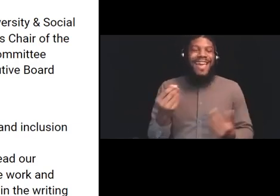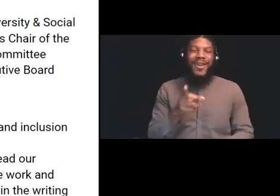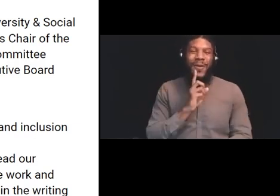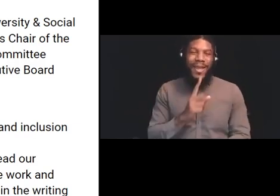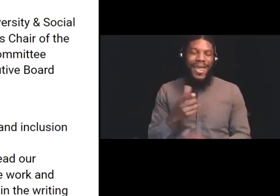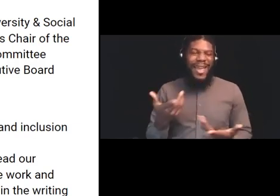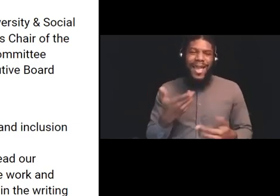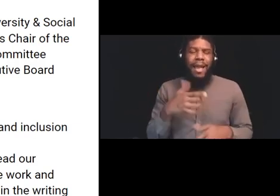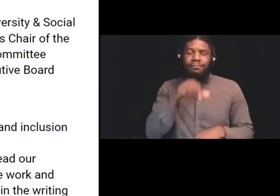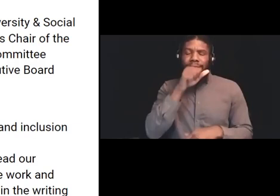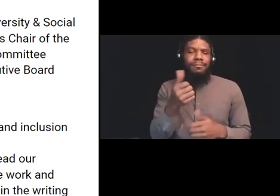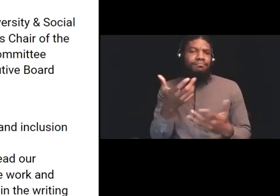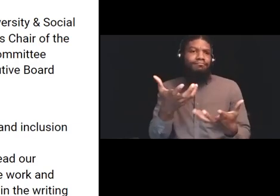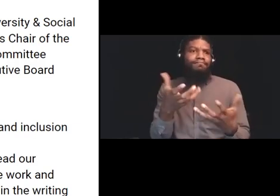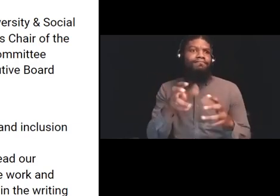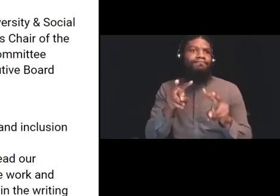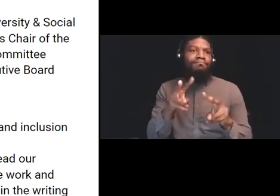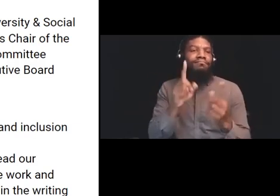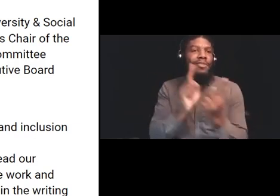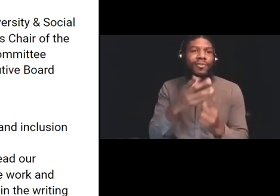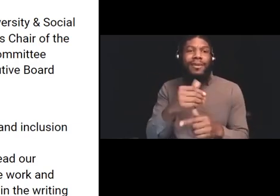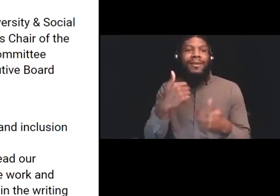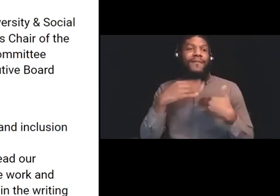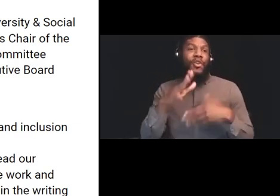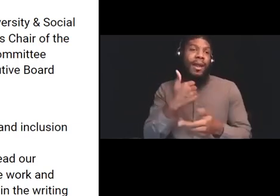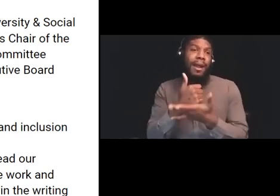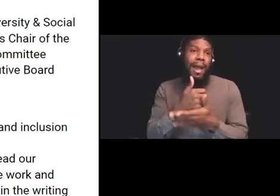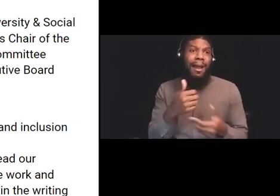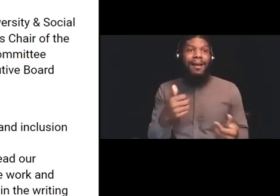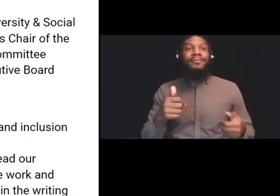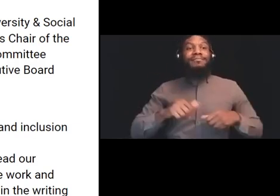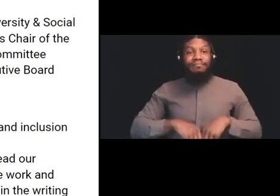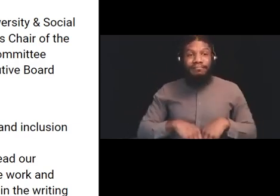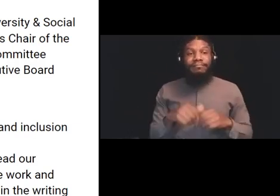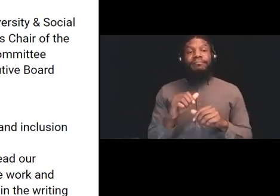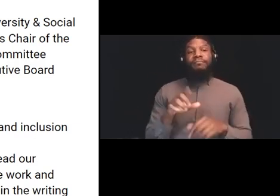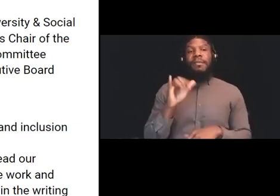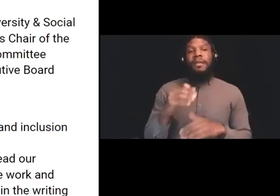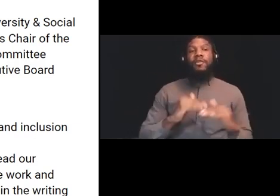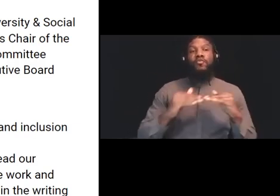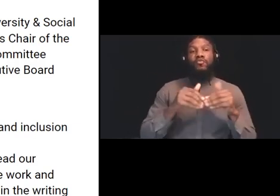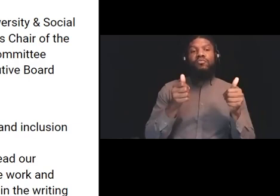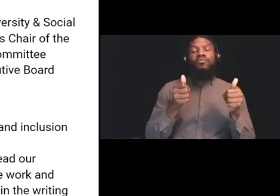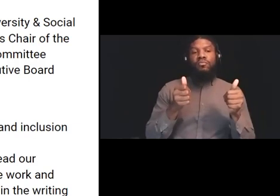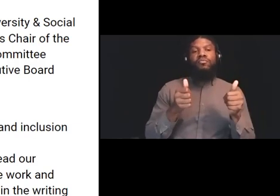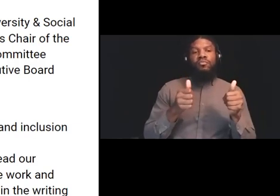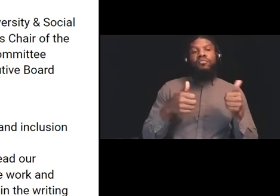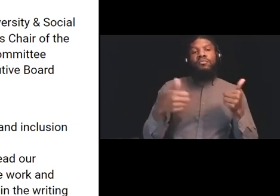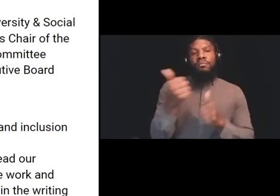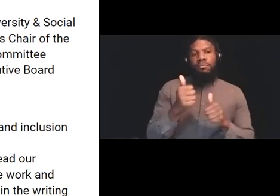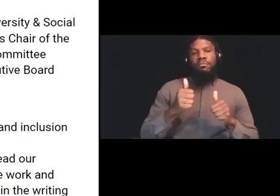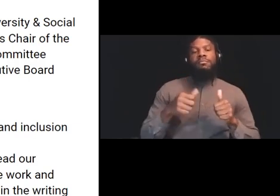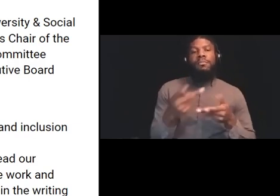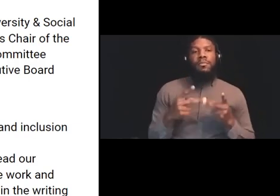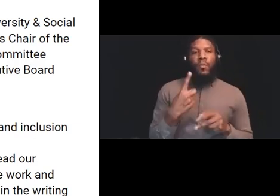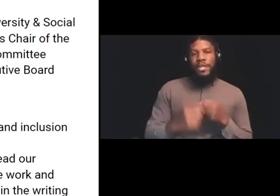I'd love to meet you and have your help. The Diversity and Social Justice Co-Chair will serve for 1 year and then become